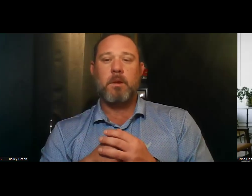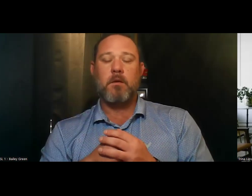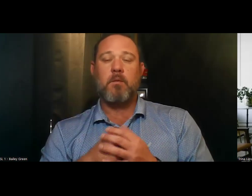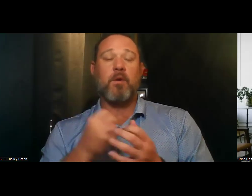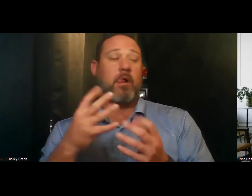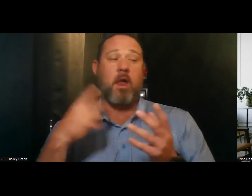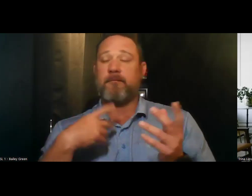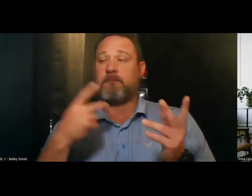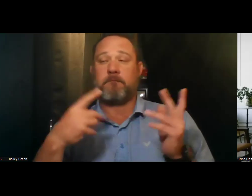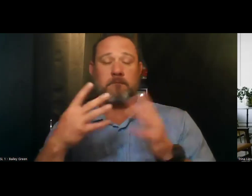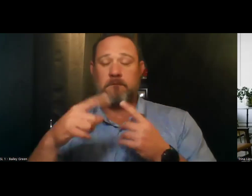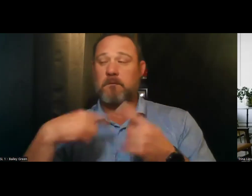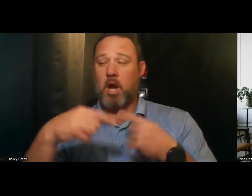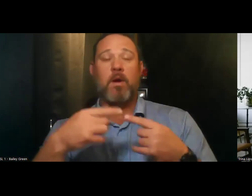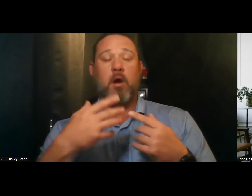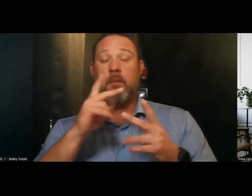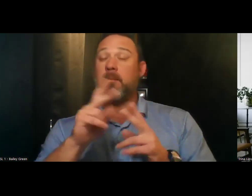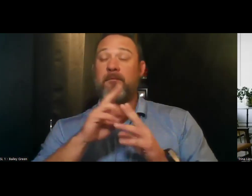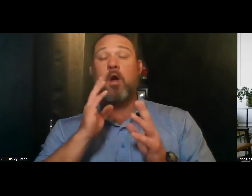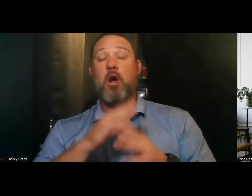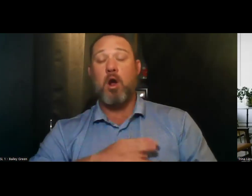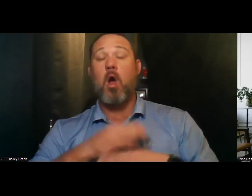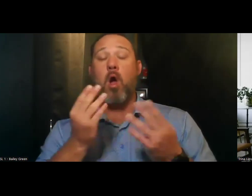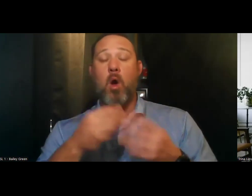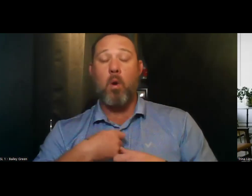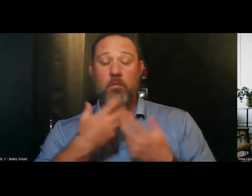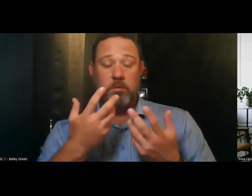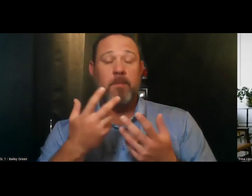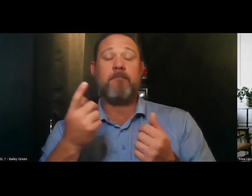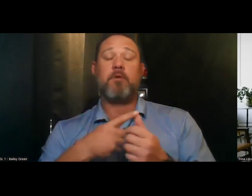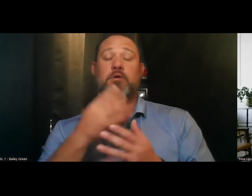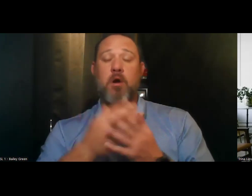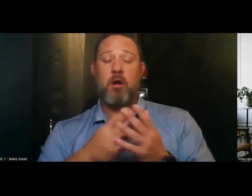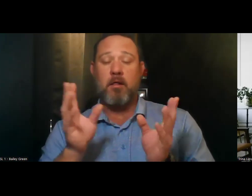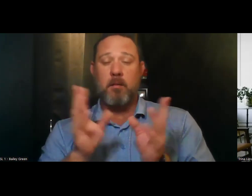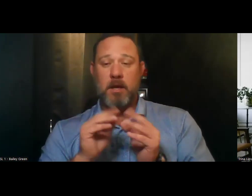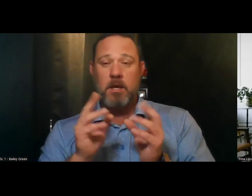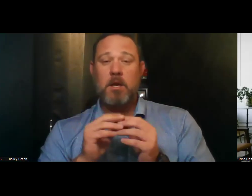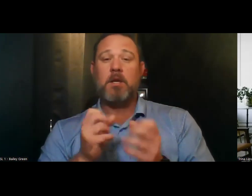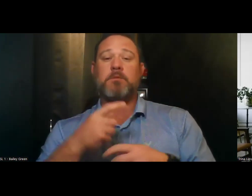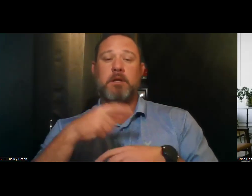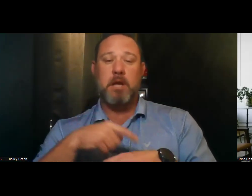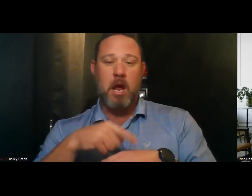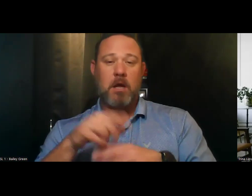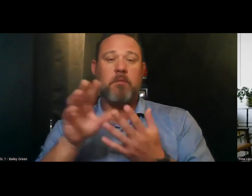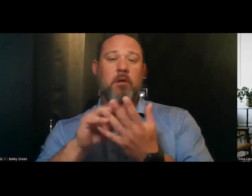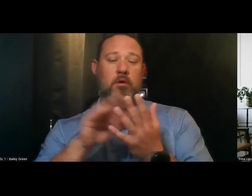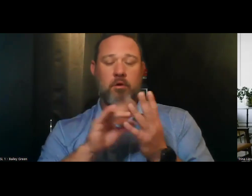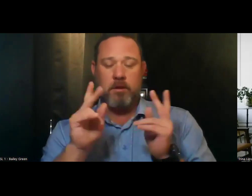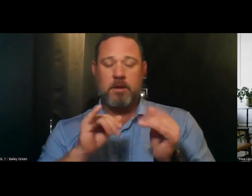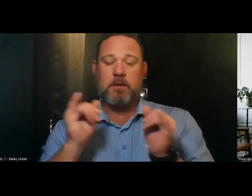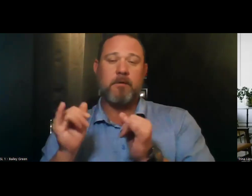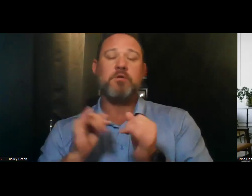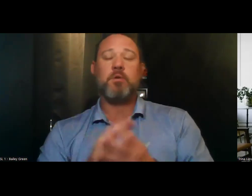And people really opened up. The first half of the meeting was very, we spent some time getting to know